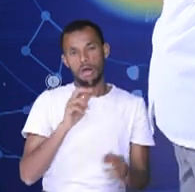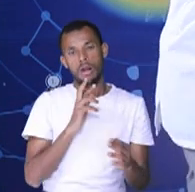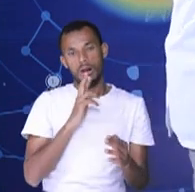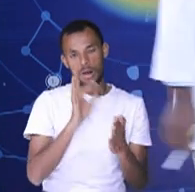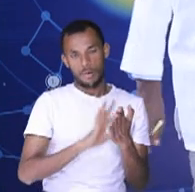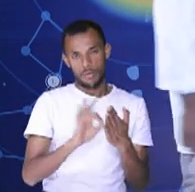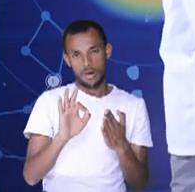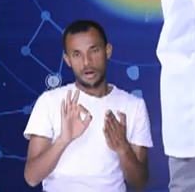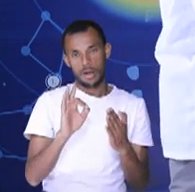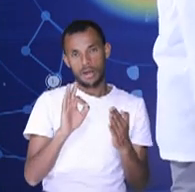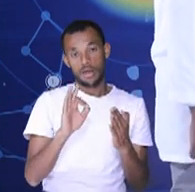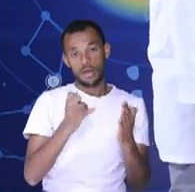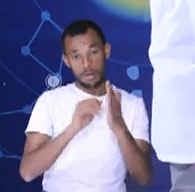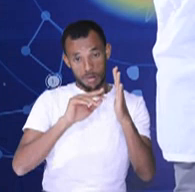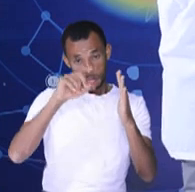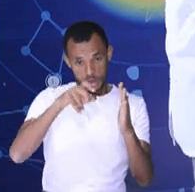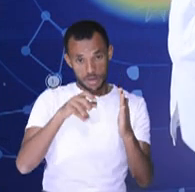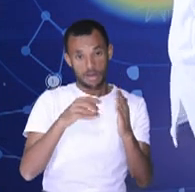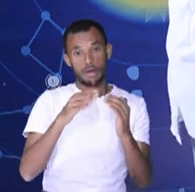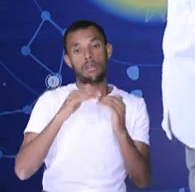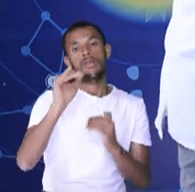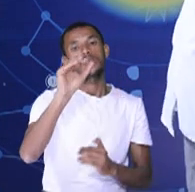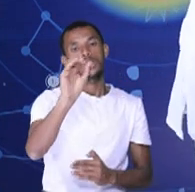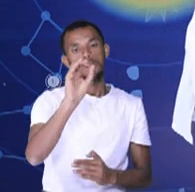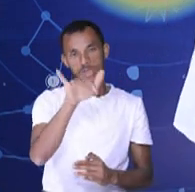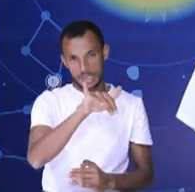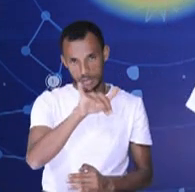number which is greater than 0. And similarly,